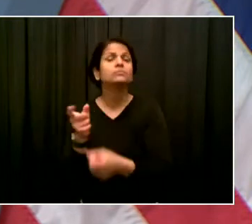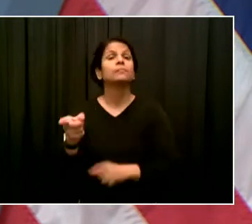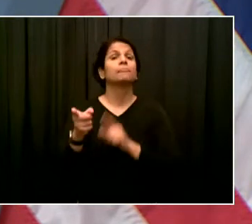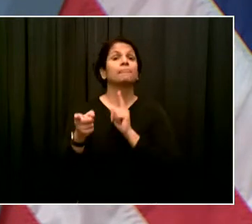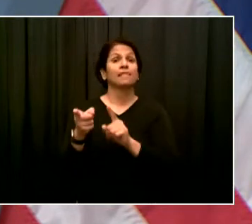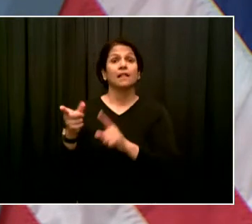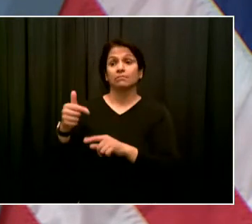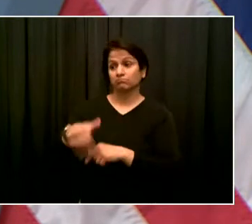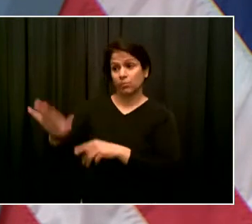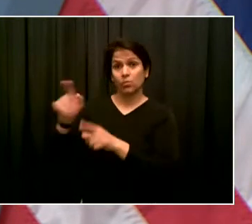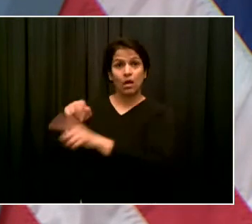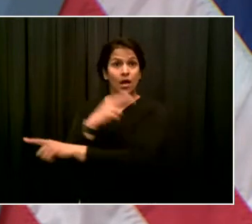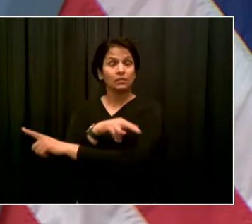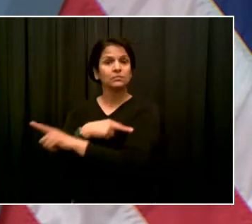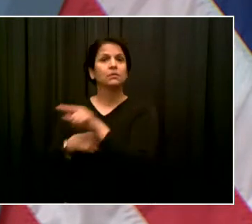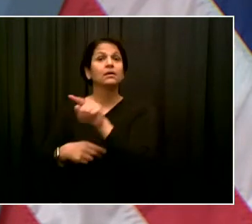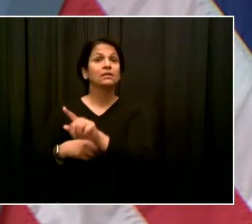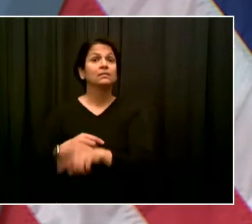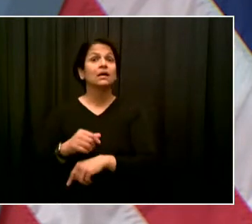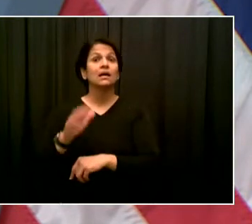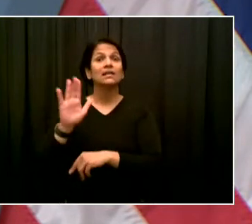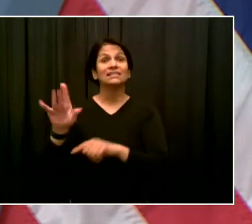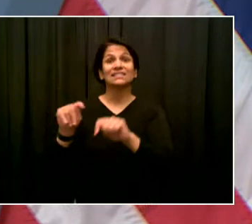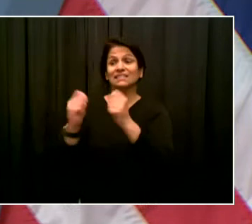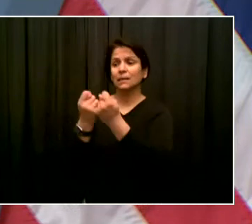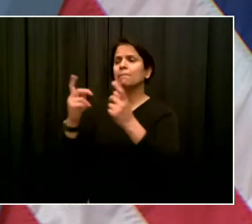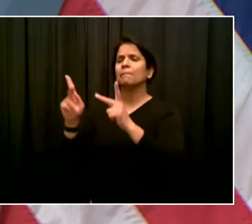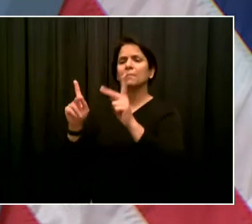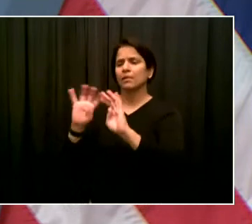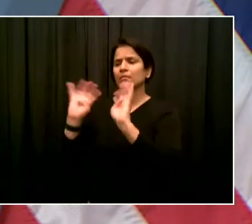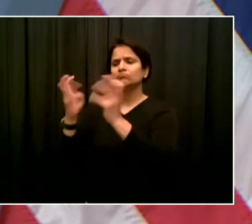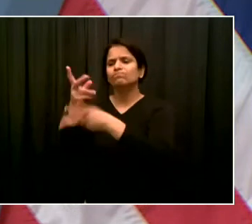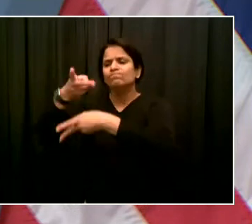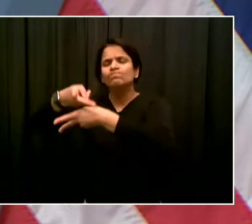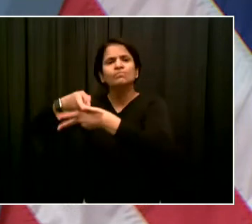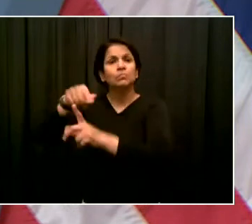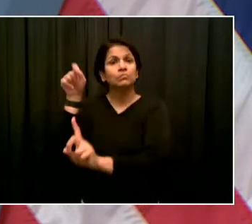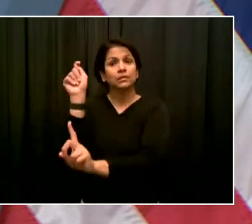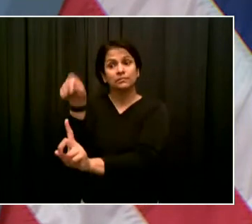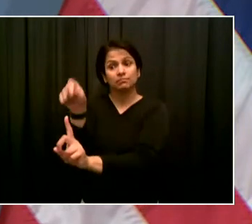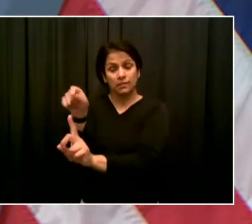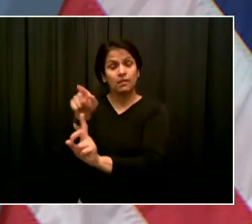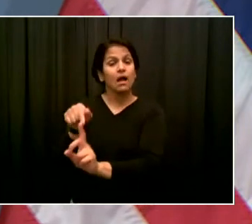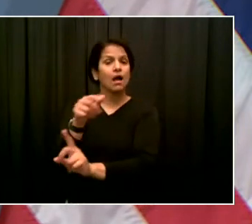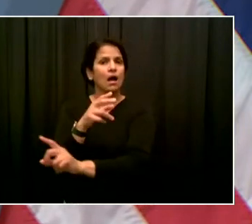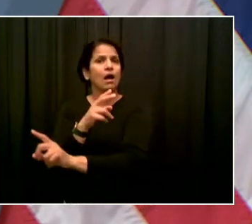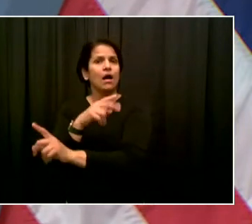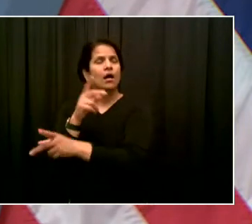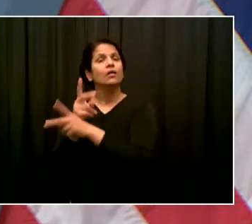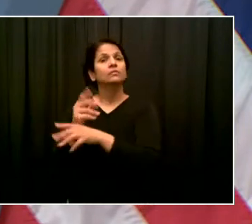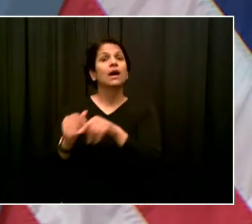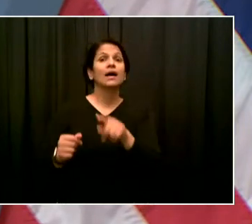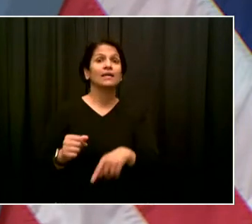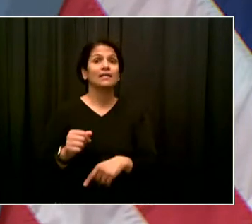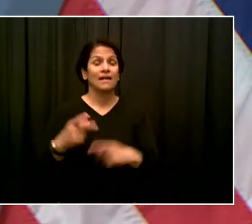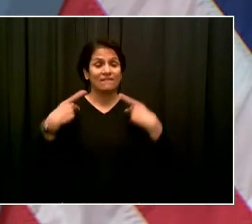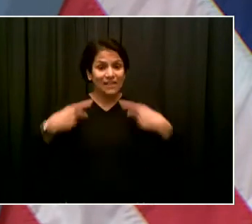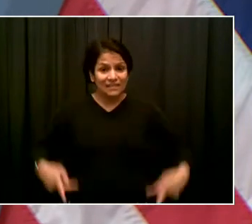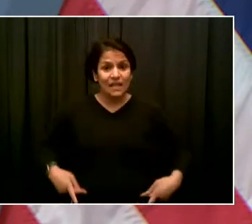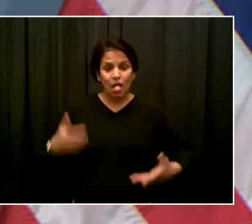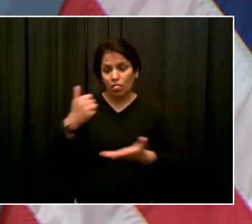first on his breathing, which allowed him to get back to being more physically active and to bring his diabetes into better